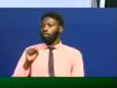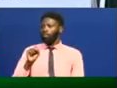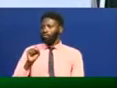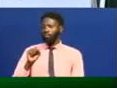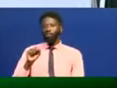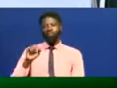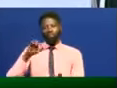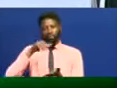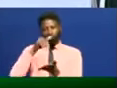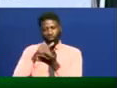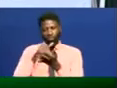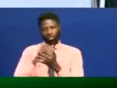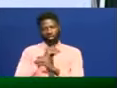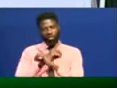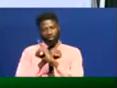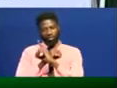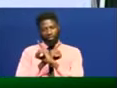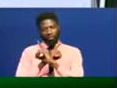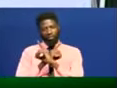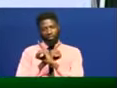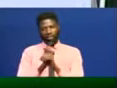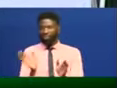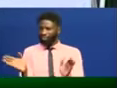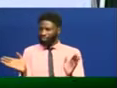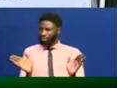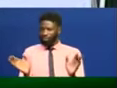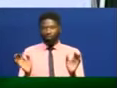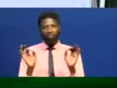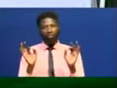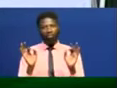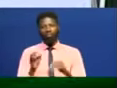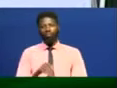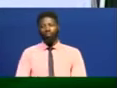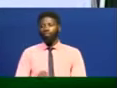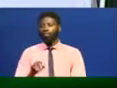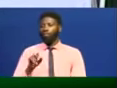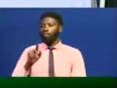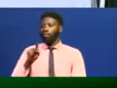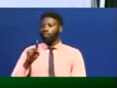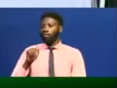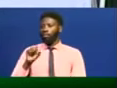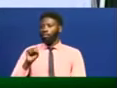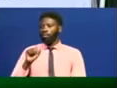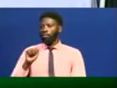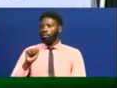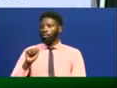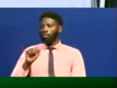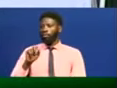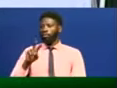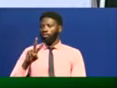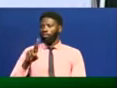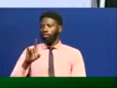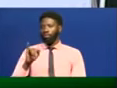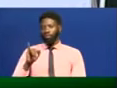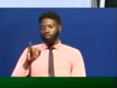sweeper. Alvin Kasavuli is a central midfielder. Aldrin Kibet